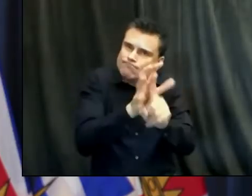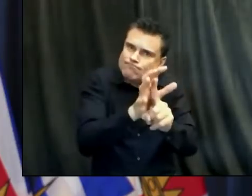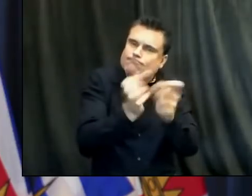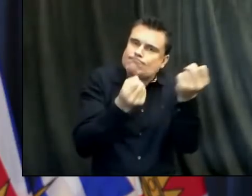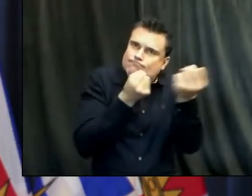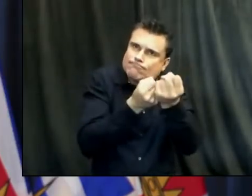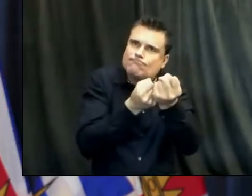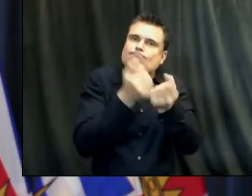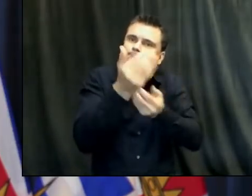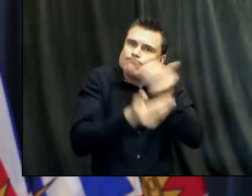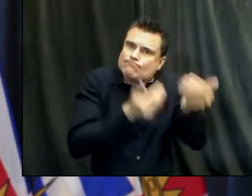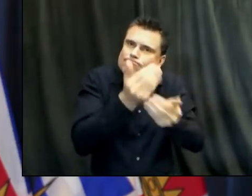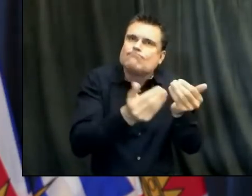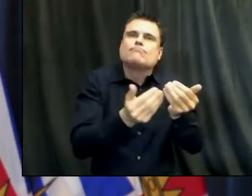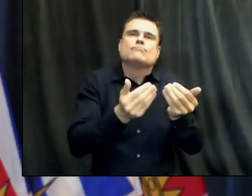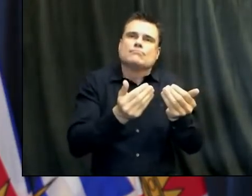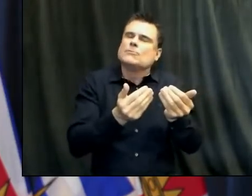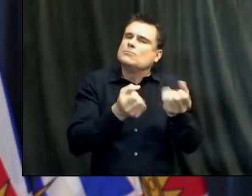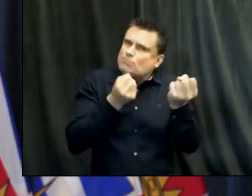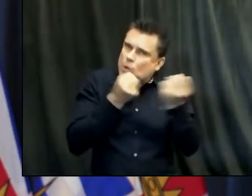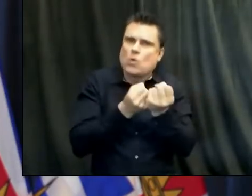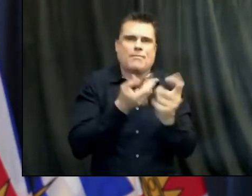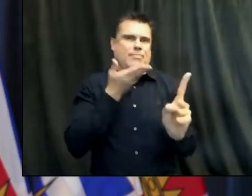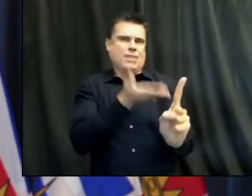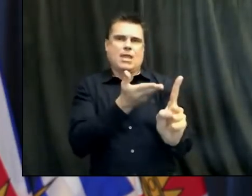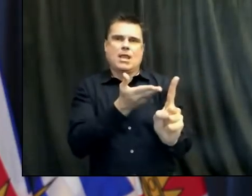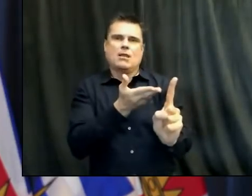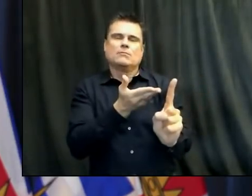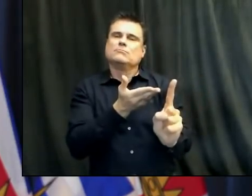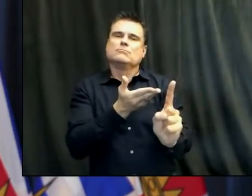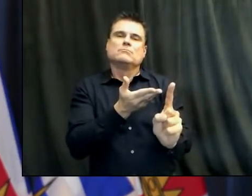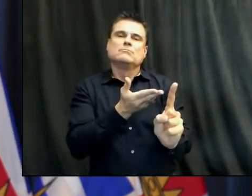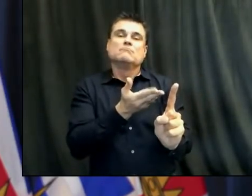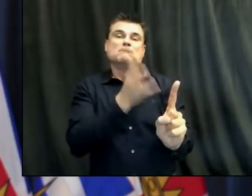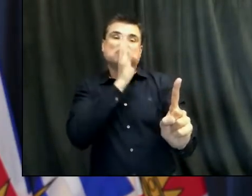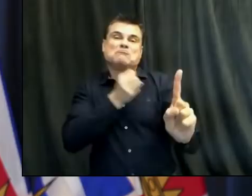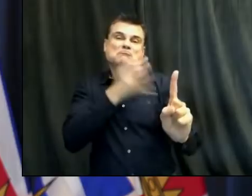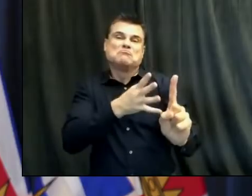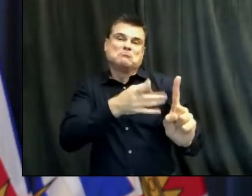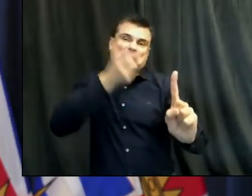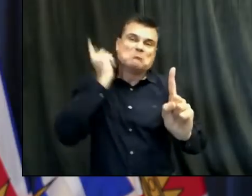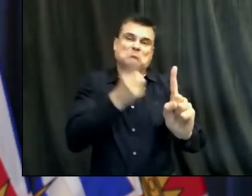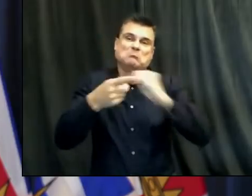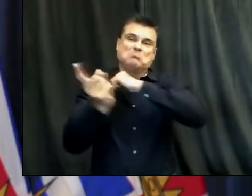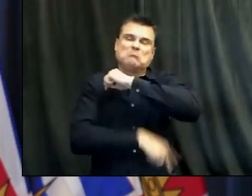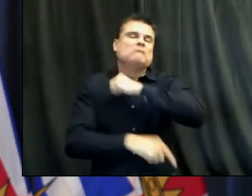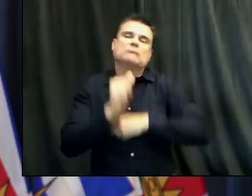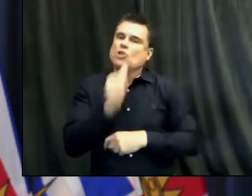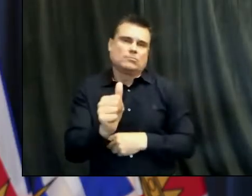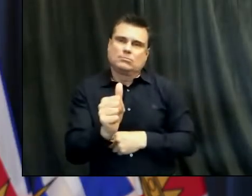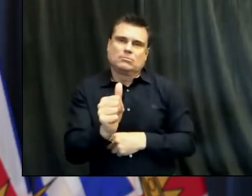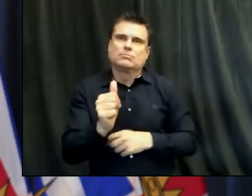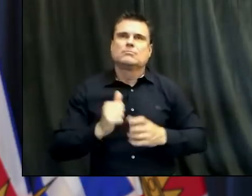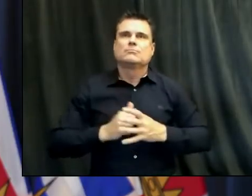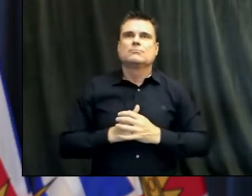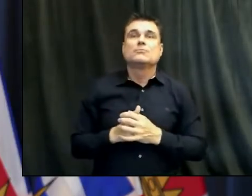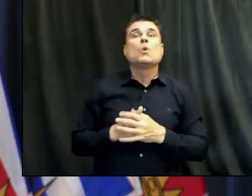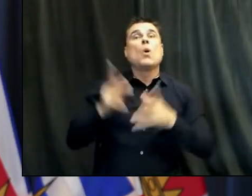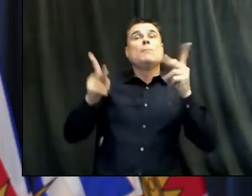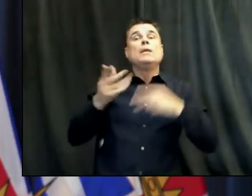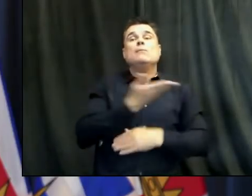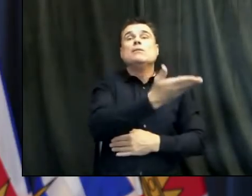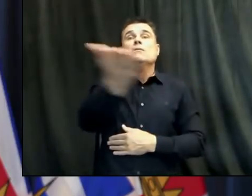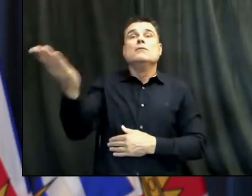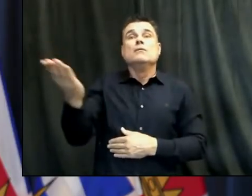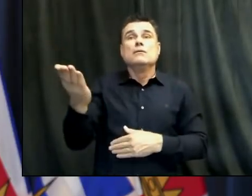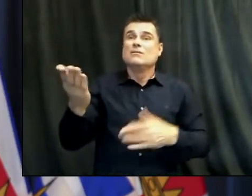remember that there are, in this world, hundreds of thousands of people who died from COVID-19. Have died from